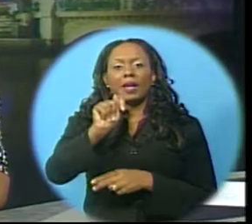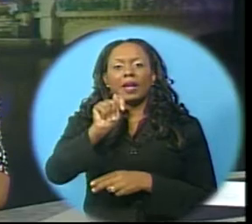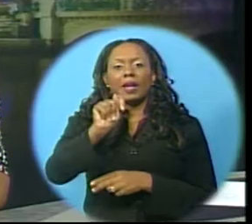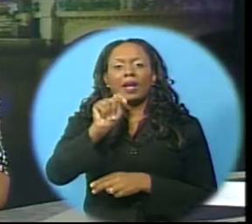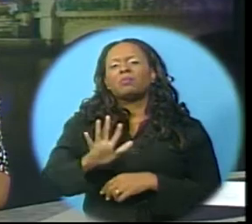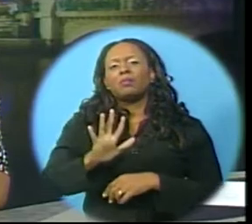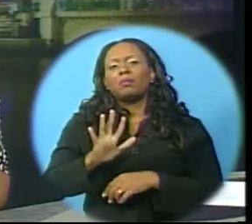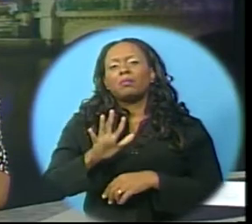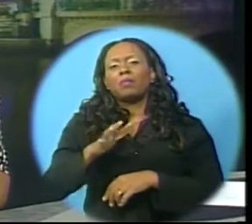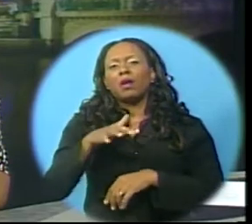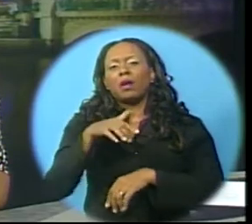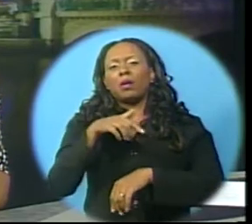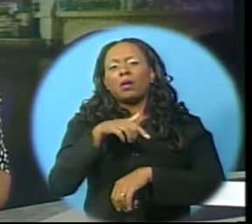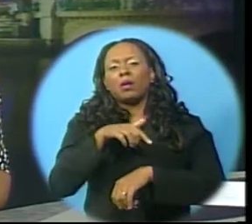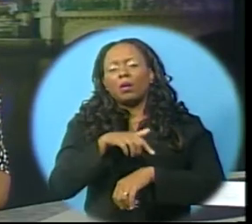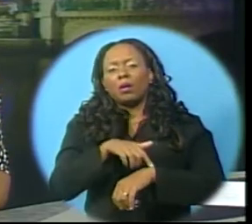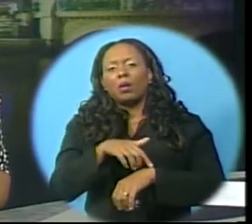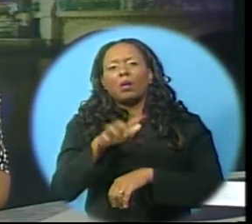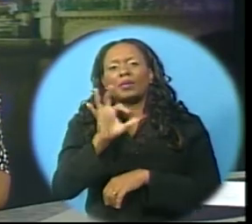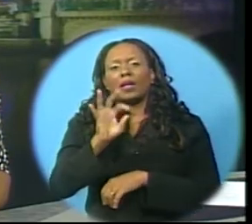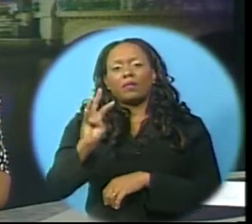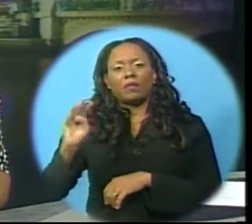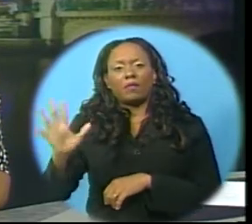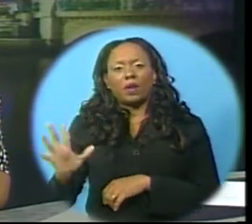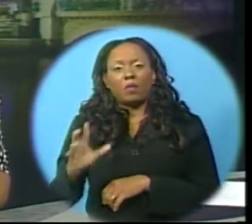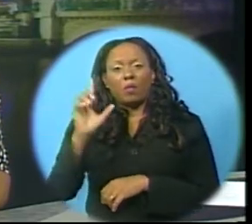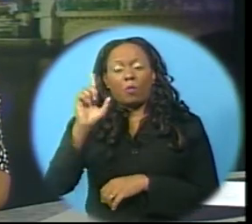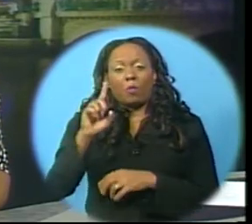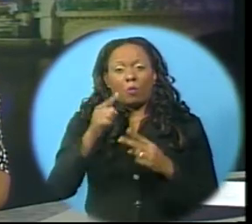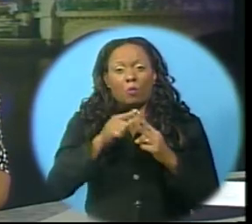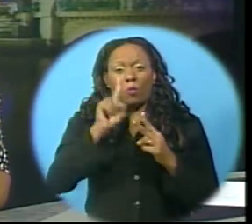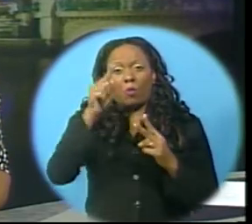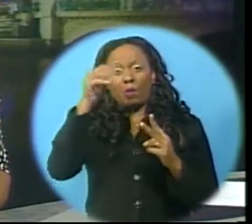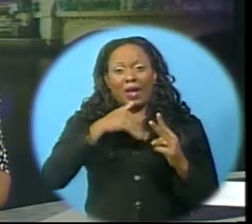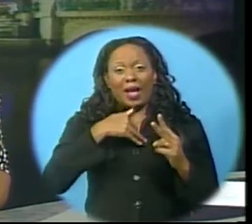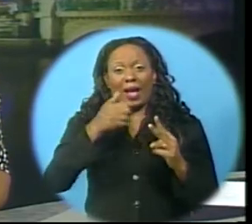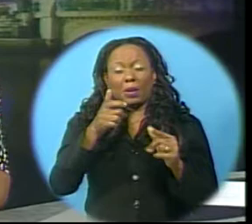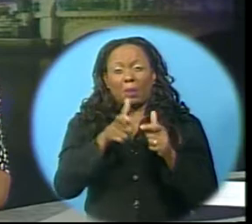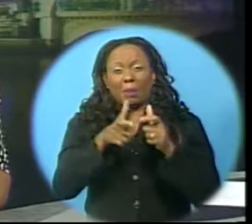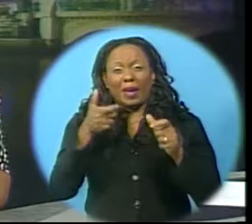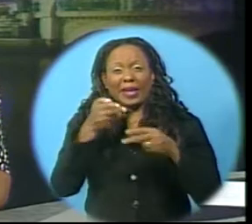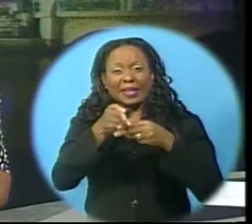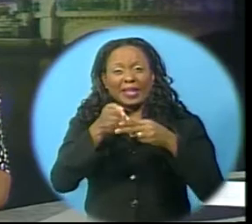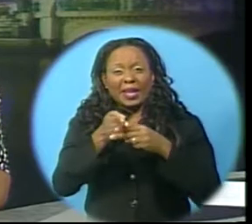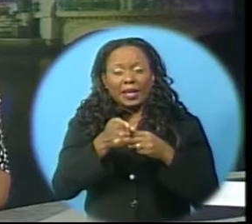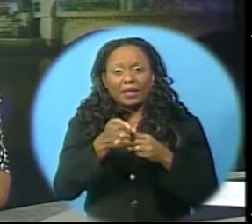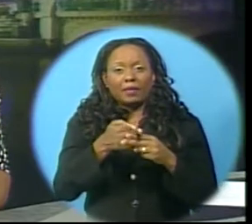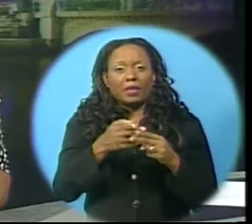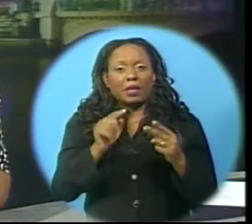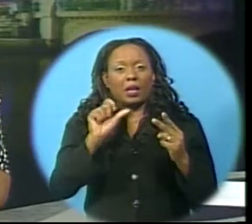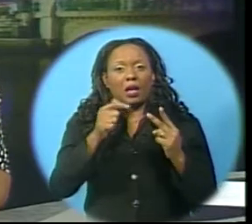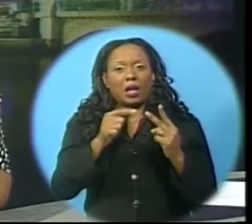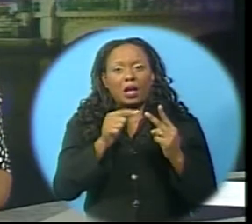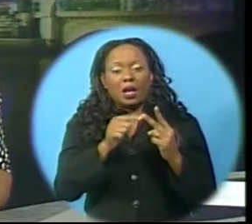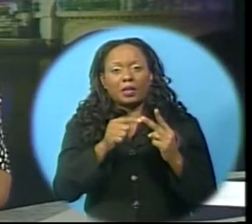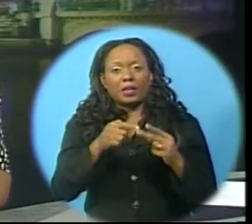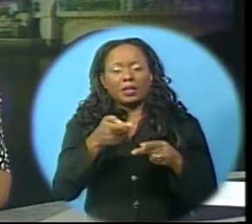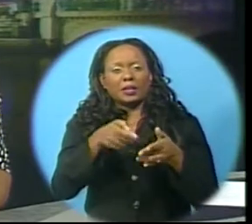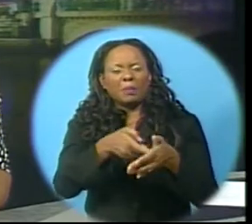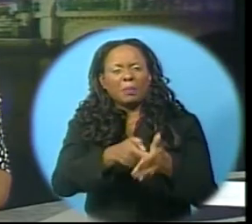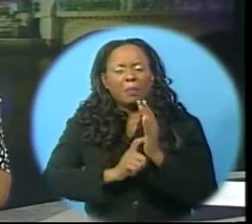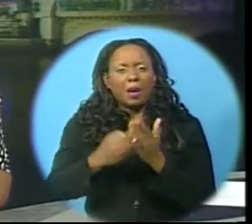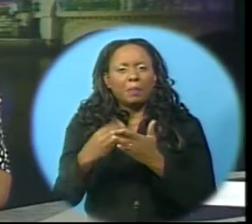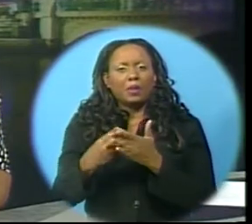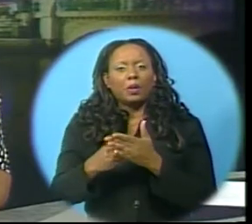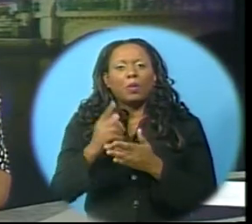men entered the establishment, one of them armed with a large knife demanding money. They stole the cash till with an undisclosed sum. A male member